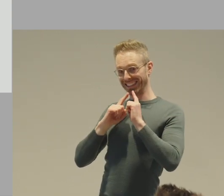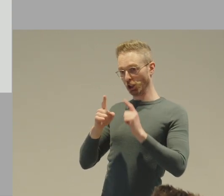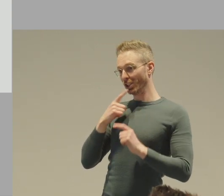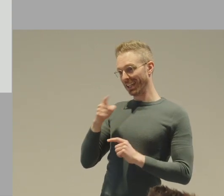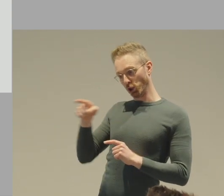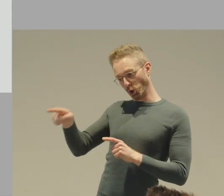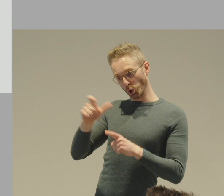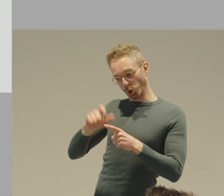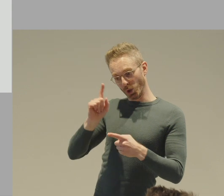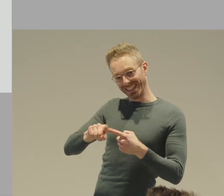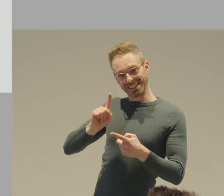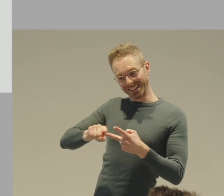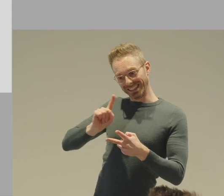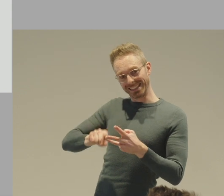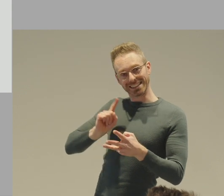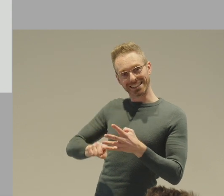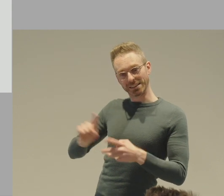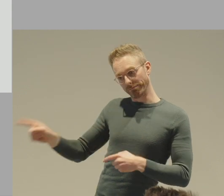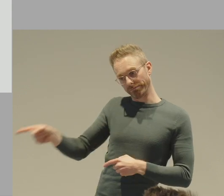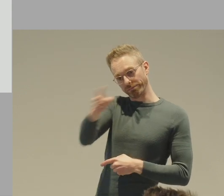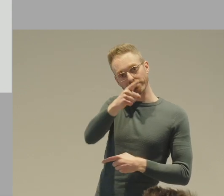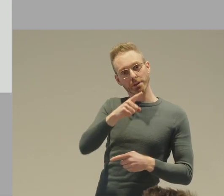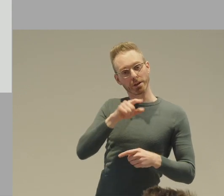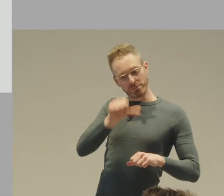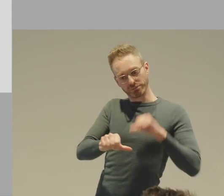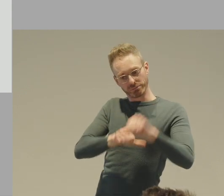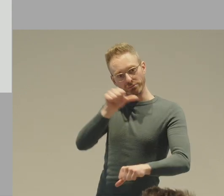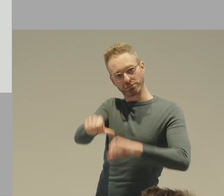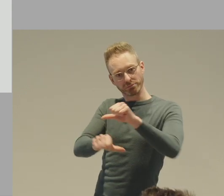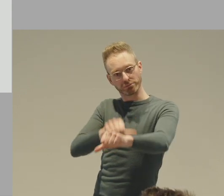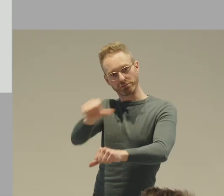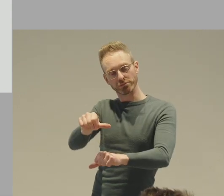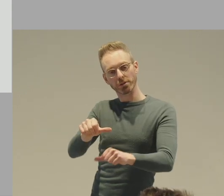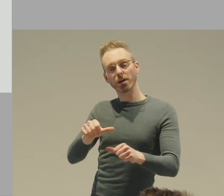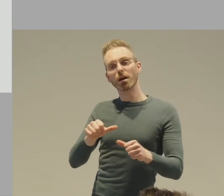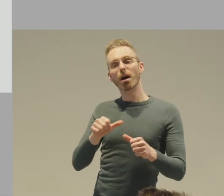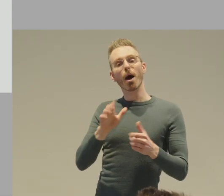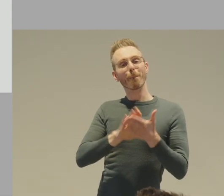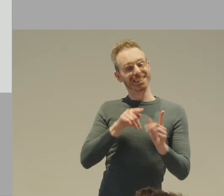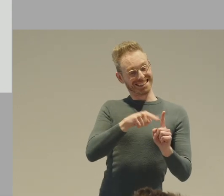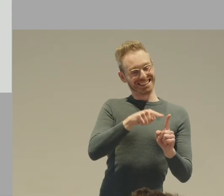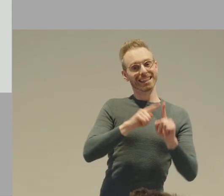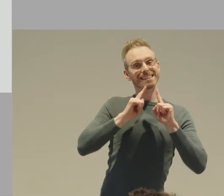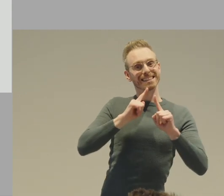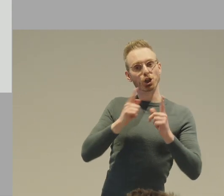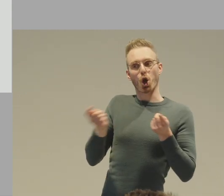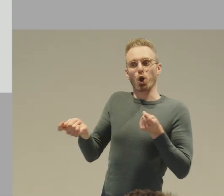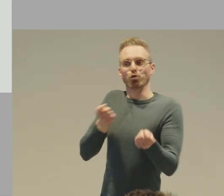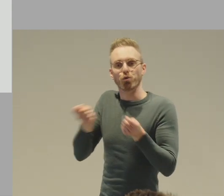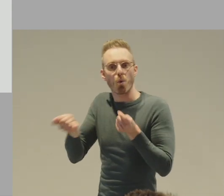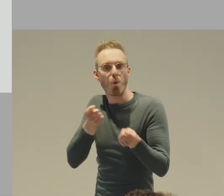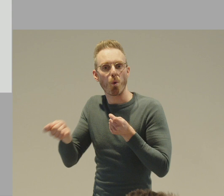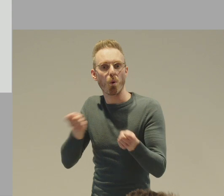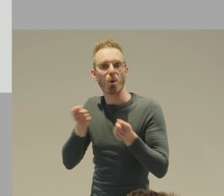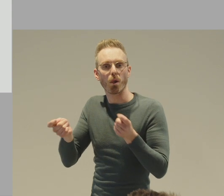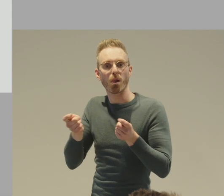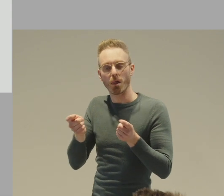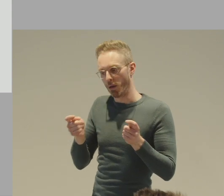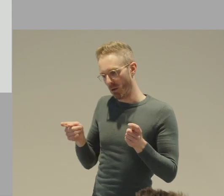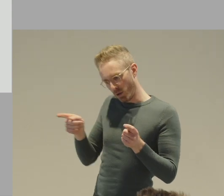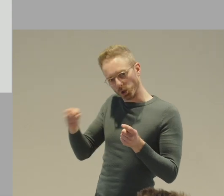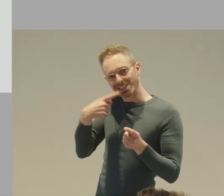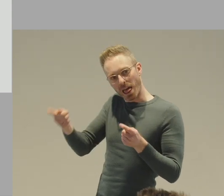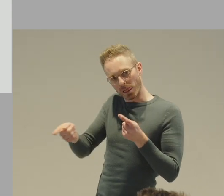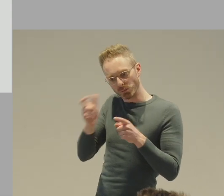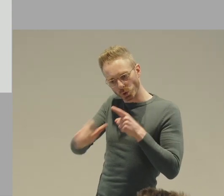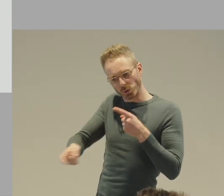that, thank you. You can get support for 100% of your hours for that. So while this is about teaching, is actually a really good example for